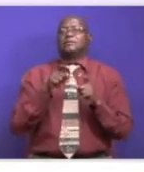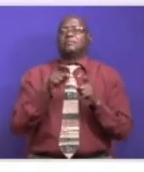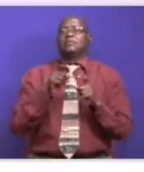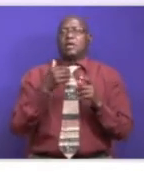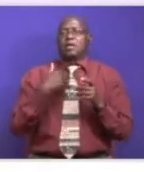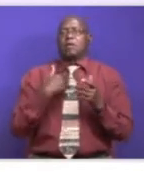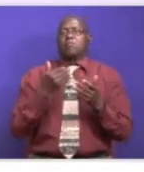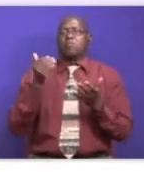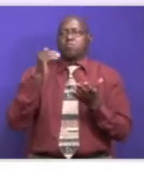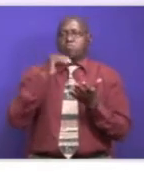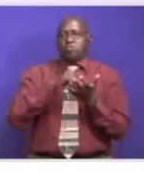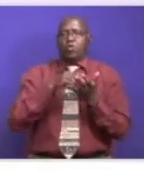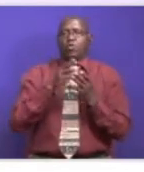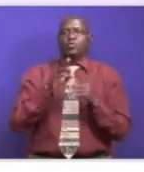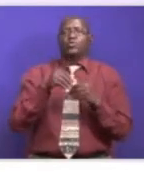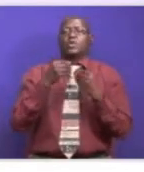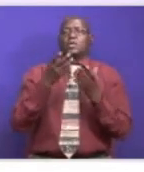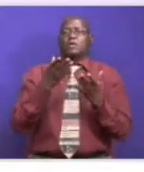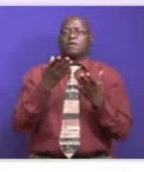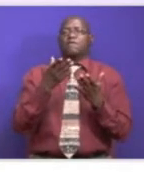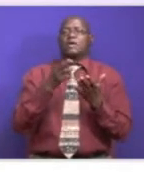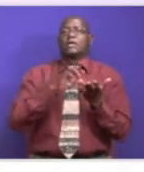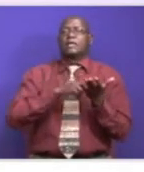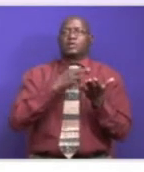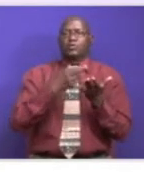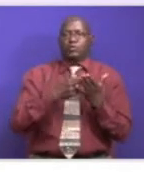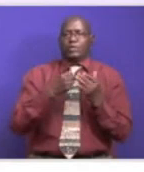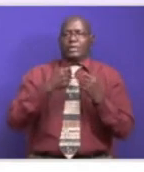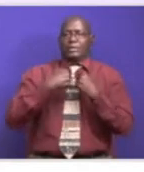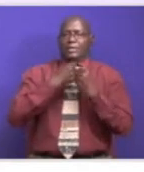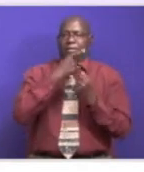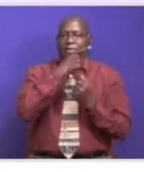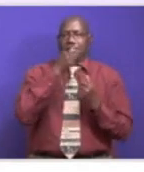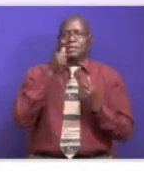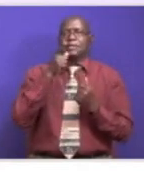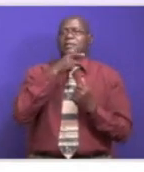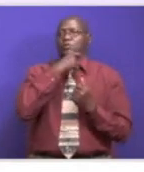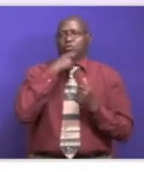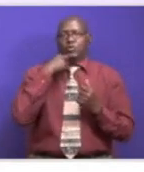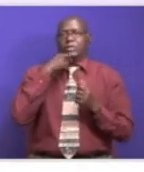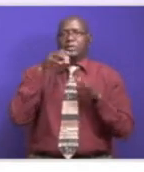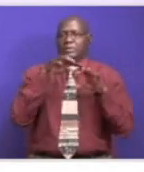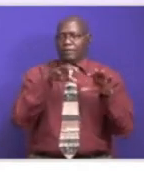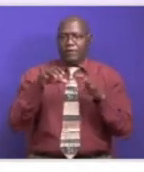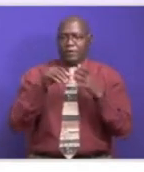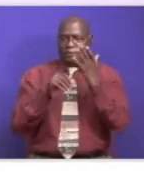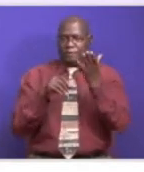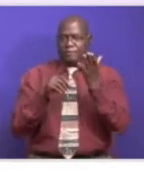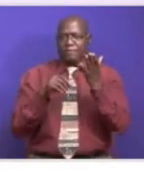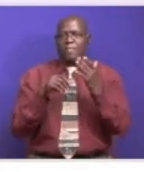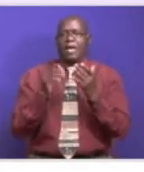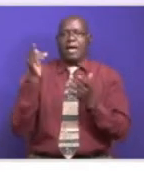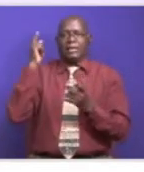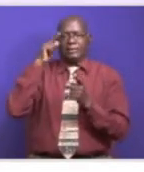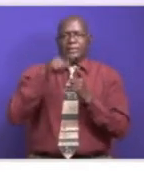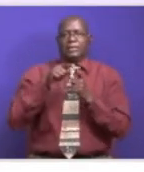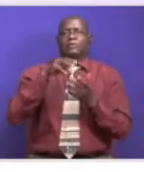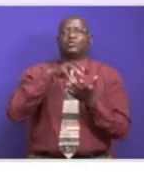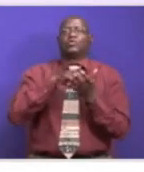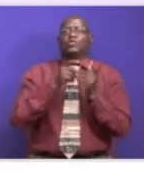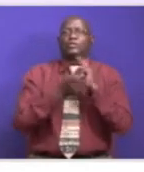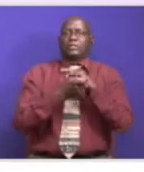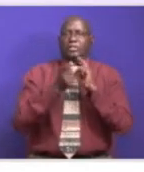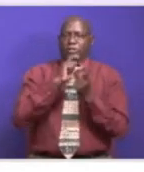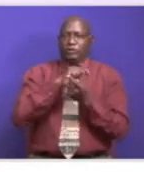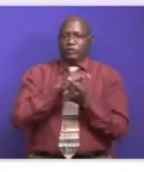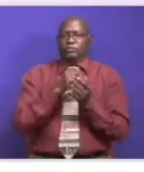pooling resources to counter challenges posed by the drought suffered in recent times until the situation changes for the